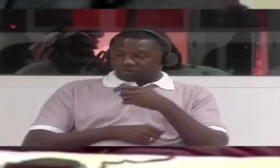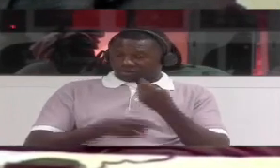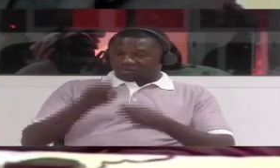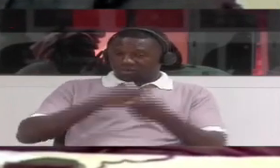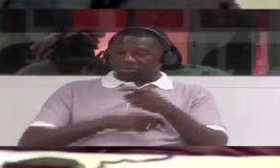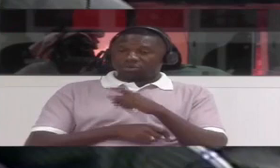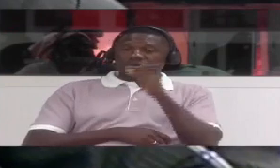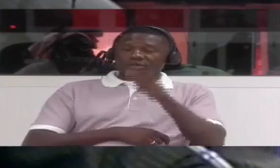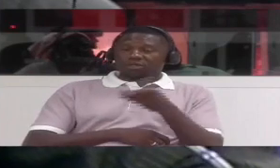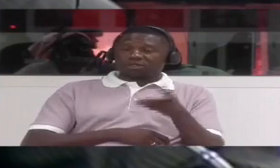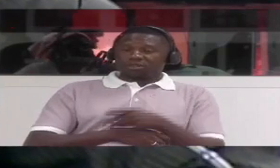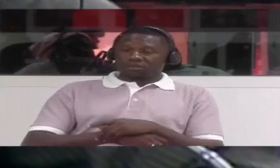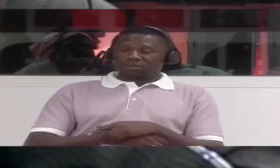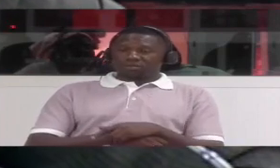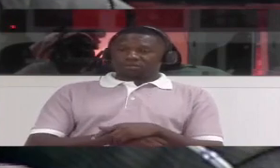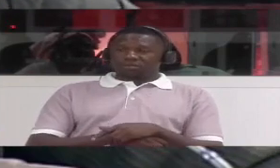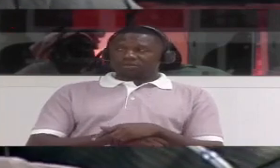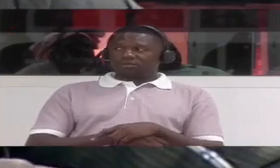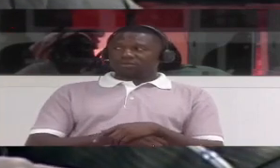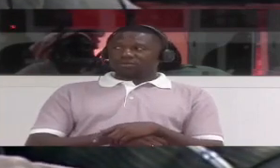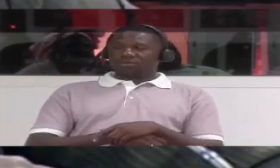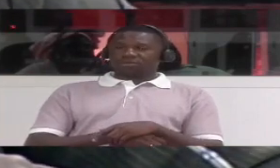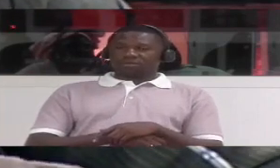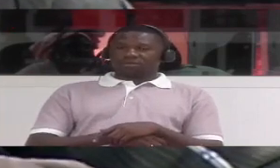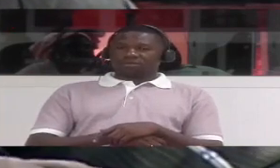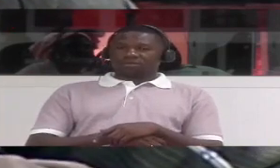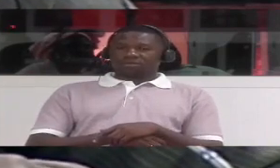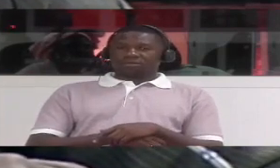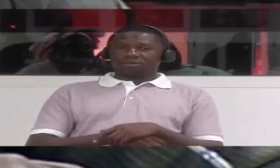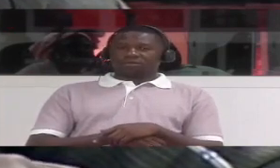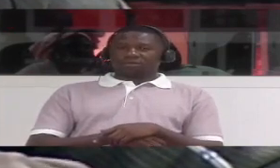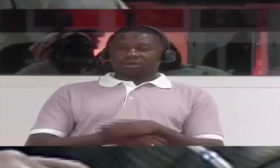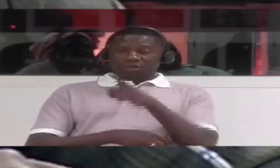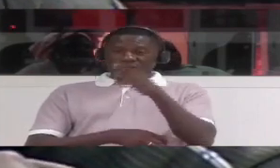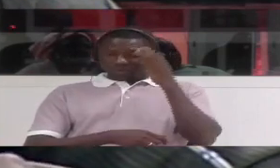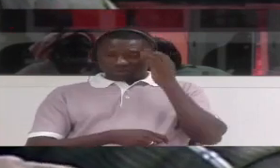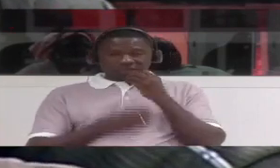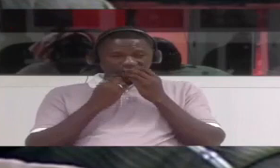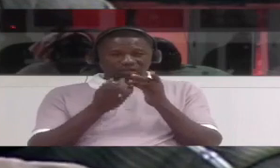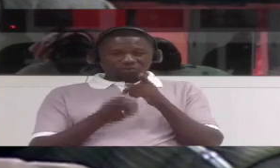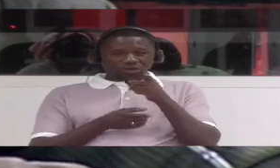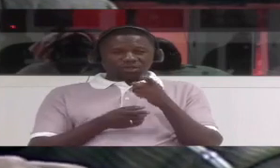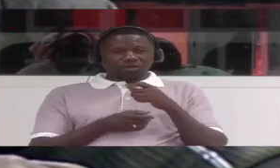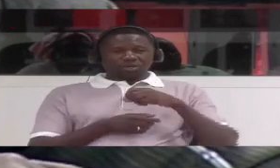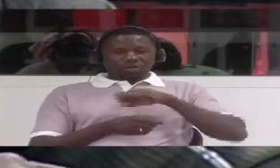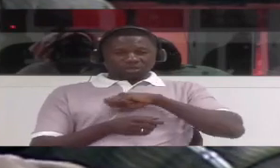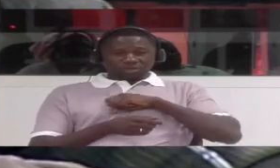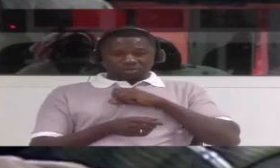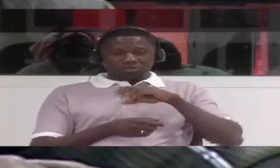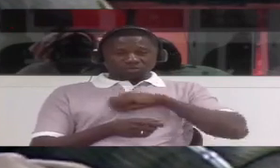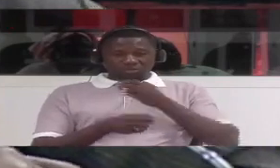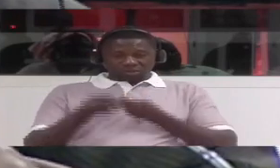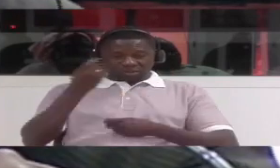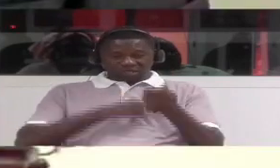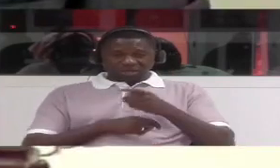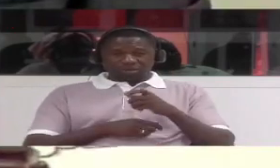else? Are you saying whether he was the one who actually sell the paper, or you are suggesting it